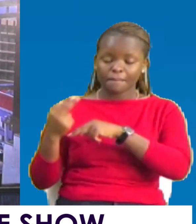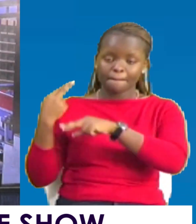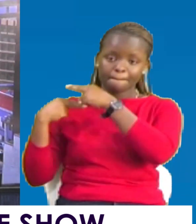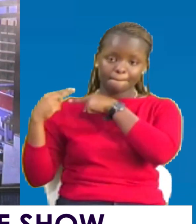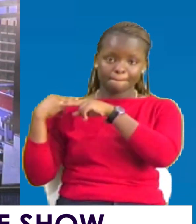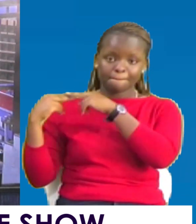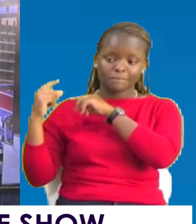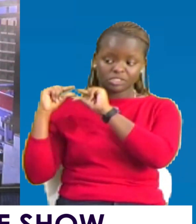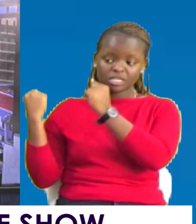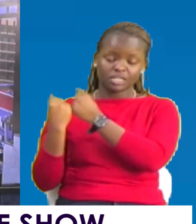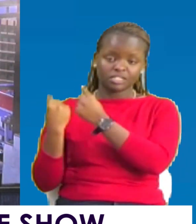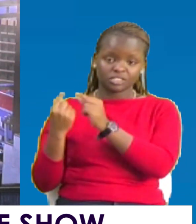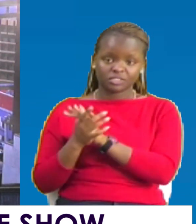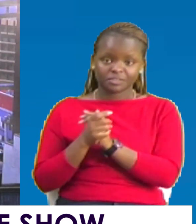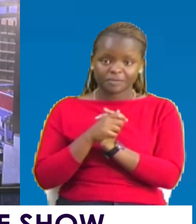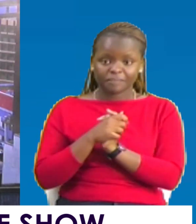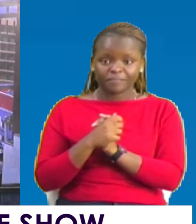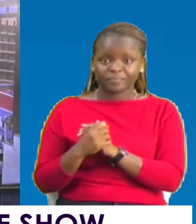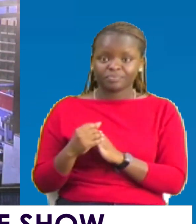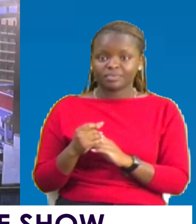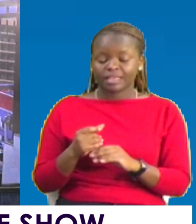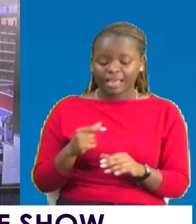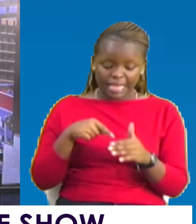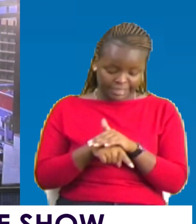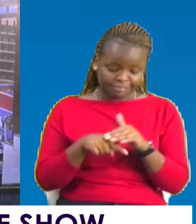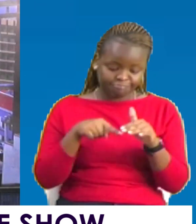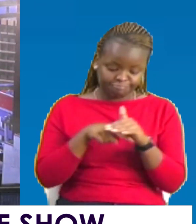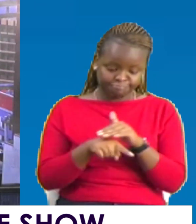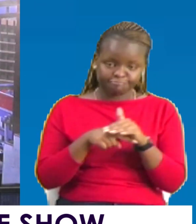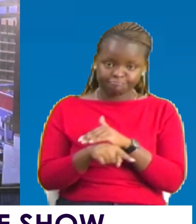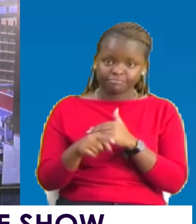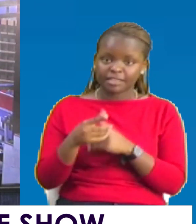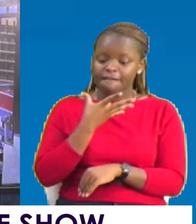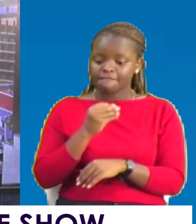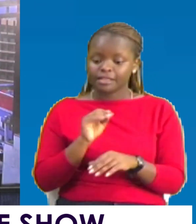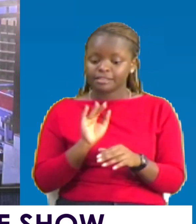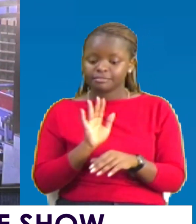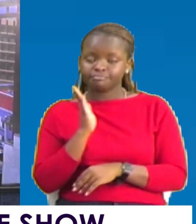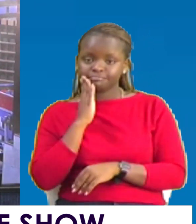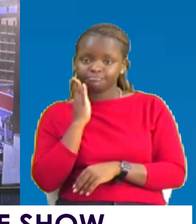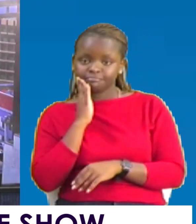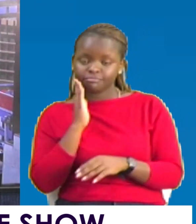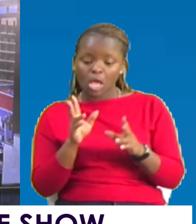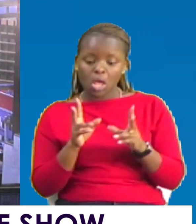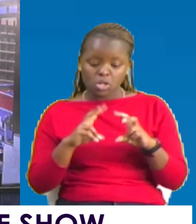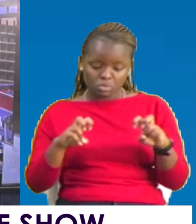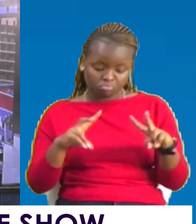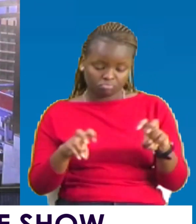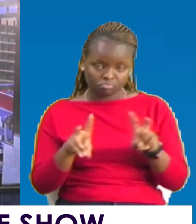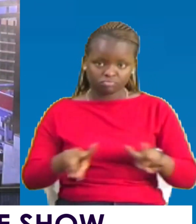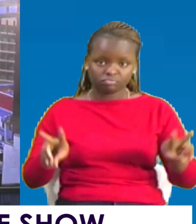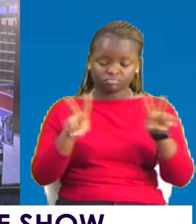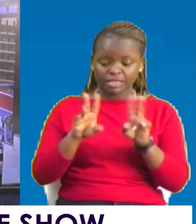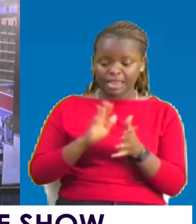As you grow in terms of wealth, go deeper. Go deeper than your fathers and mothers. Look for virtues, not just